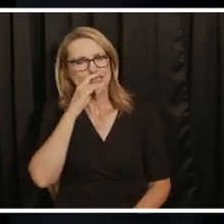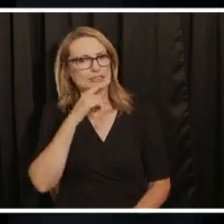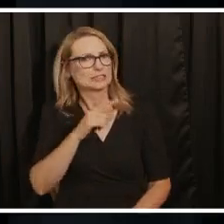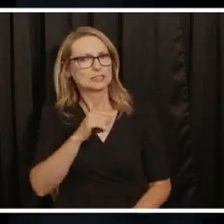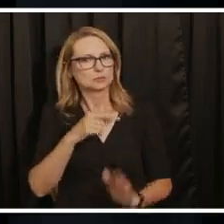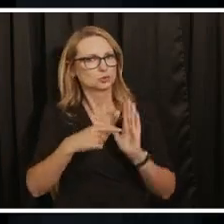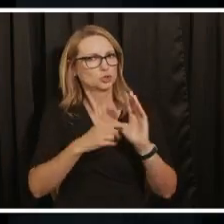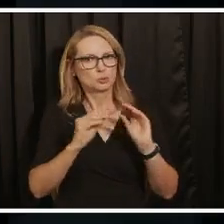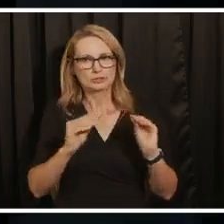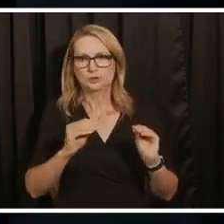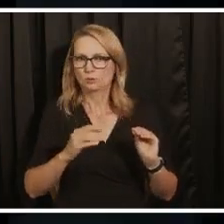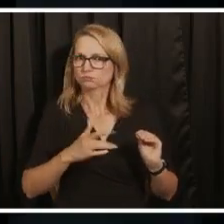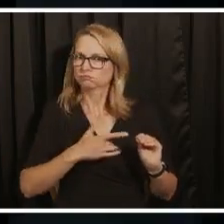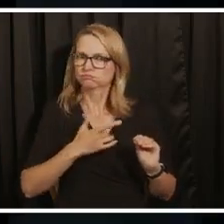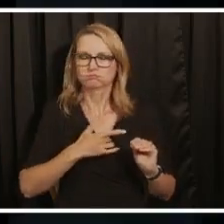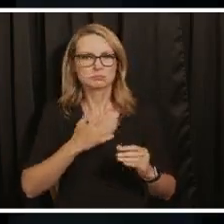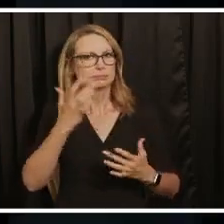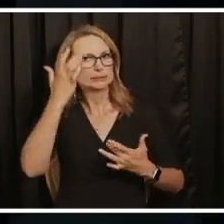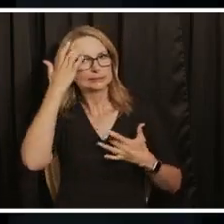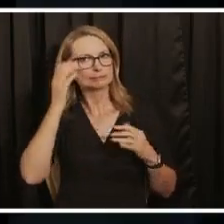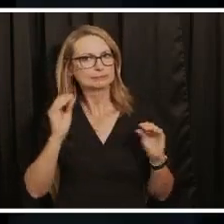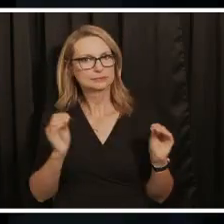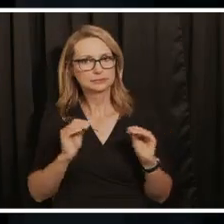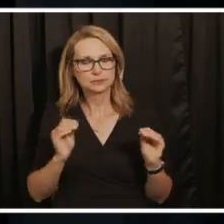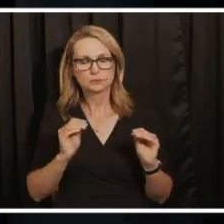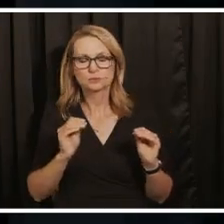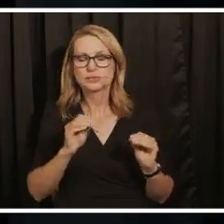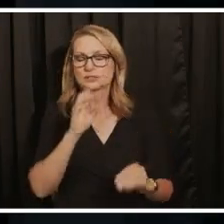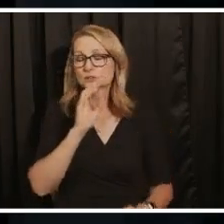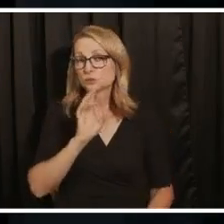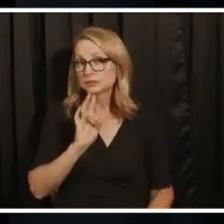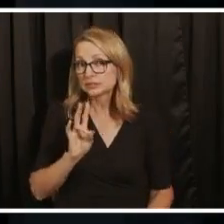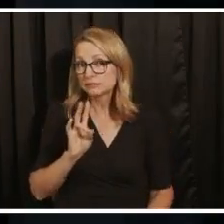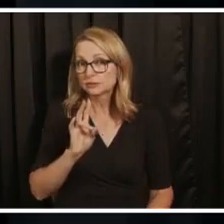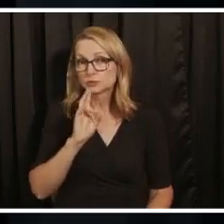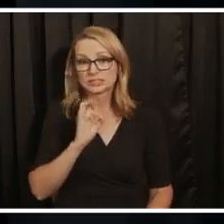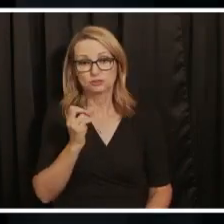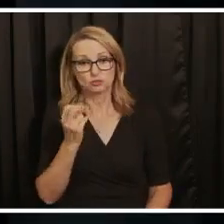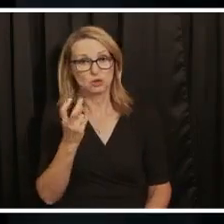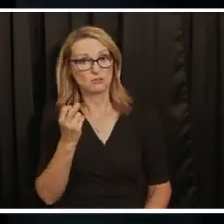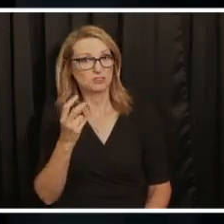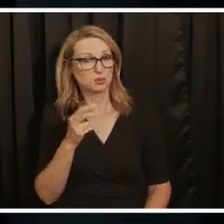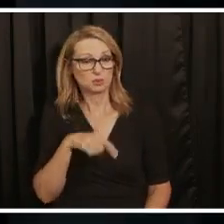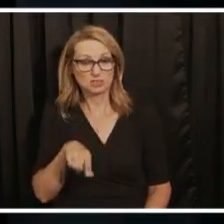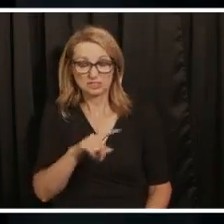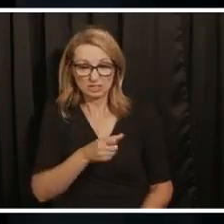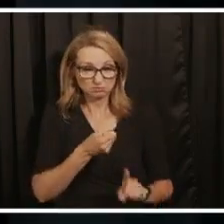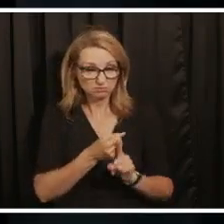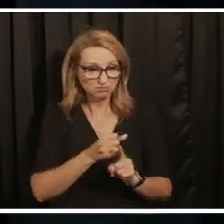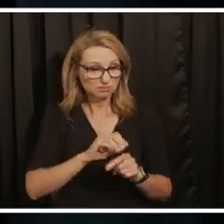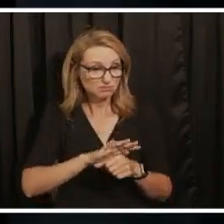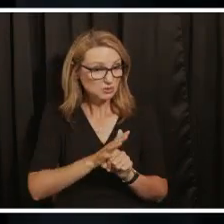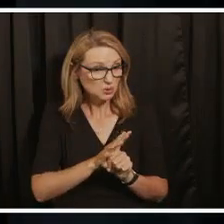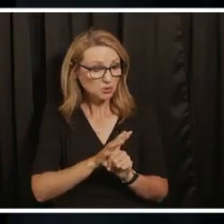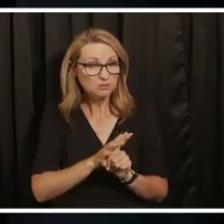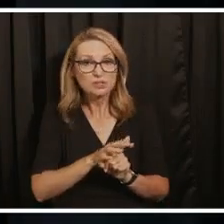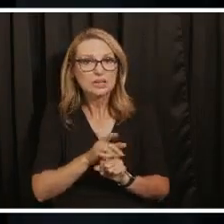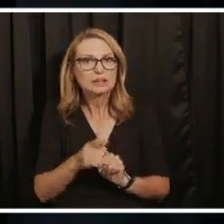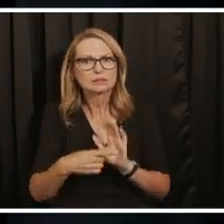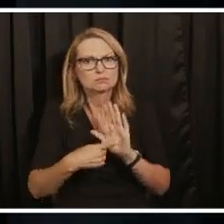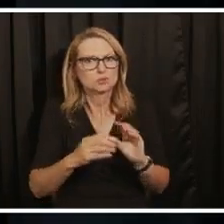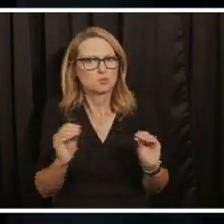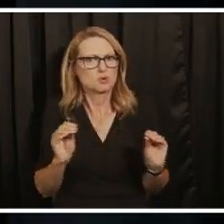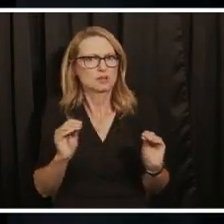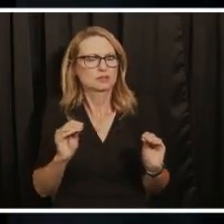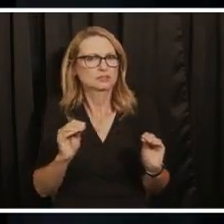A larger number of 7-year-olds, 12-year-olds don't exhibit any symptoms compared to 50-year-olds,